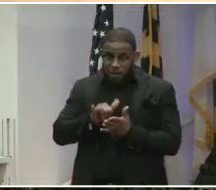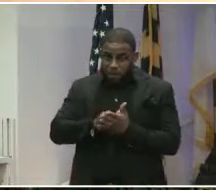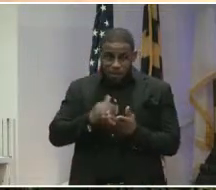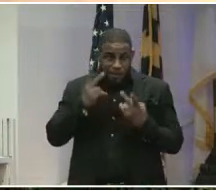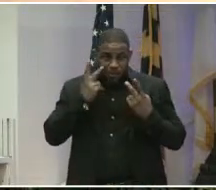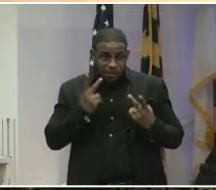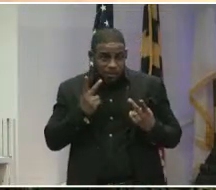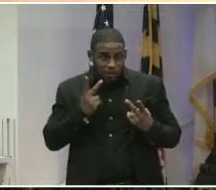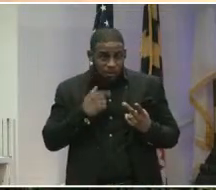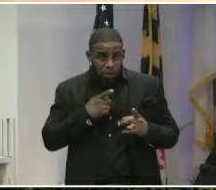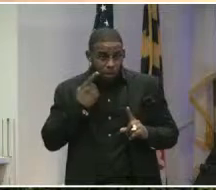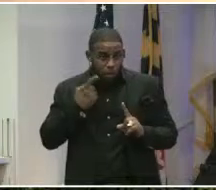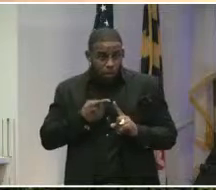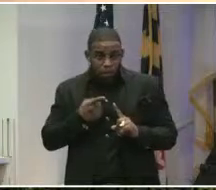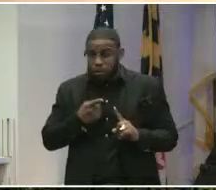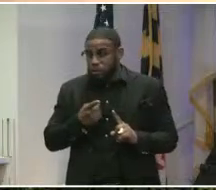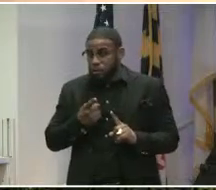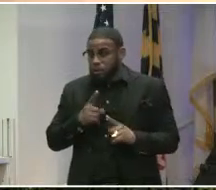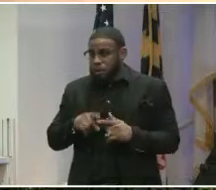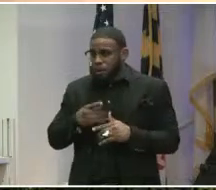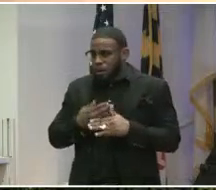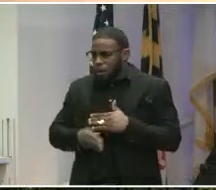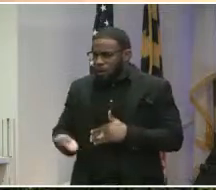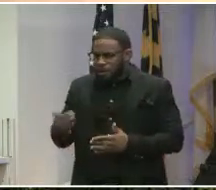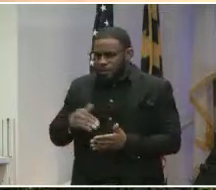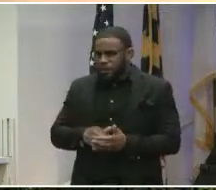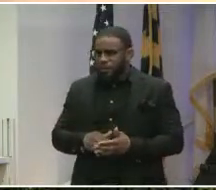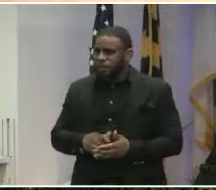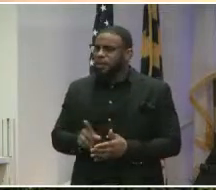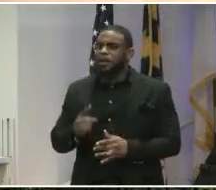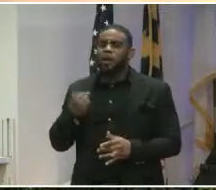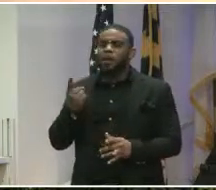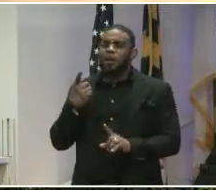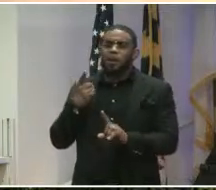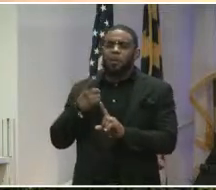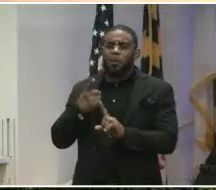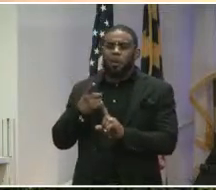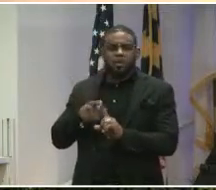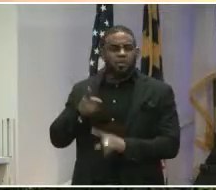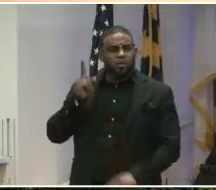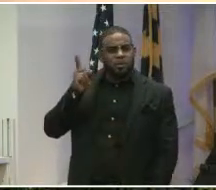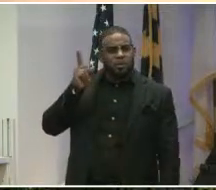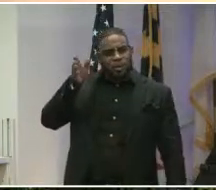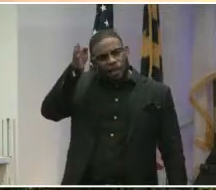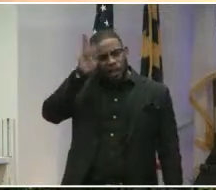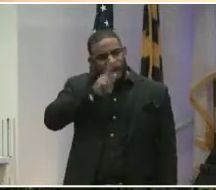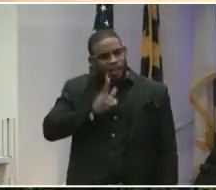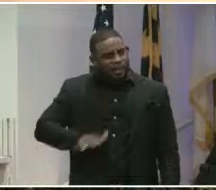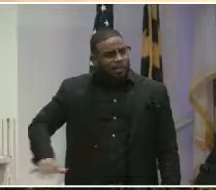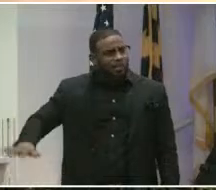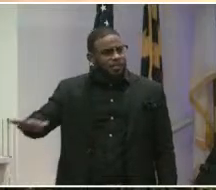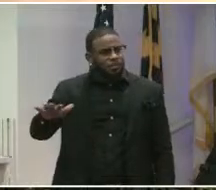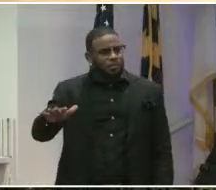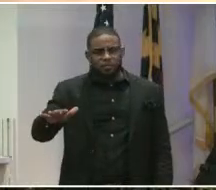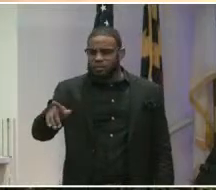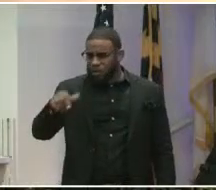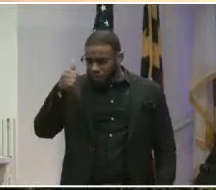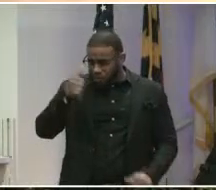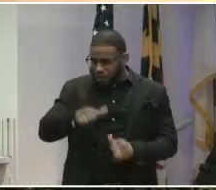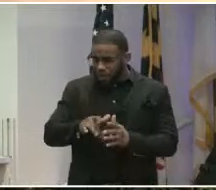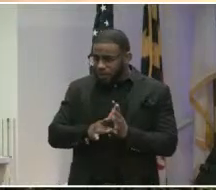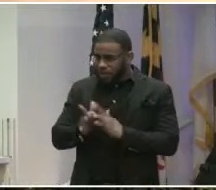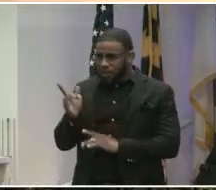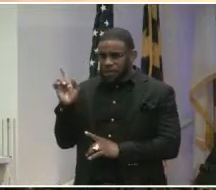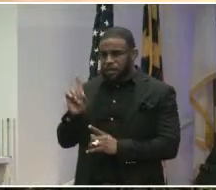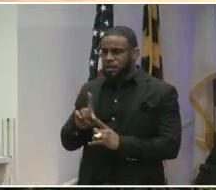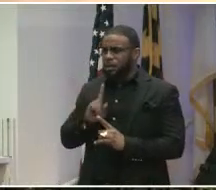see what I'm pointing to, or born again. He was always pointing to God's kingdom. You remember when Jesus